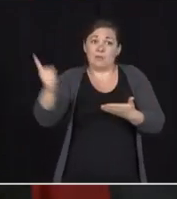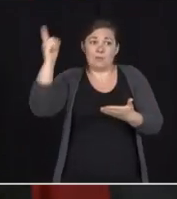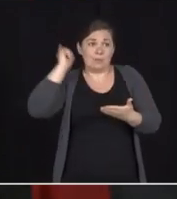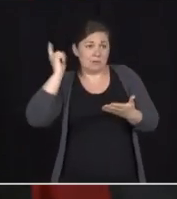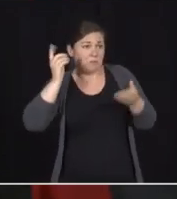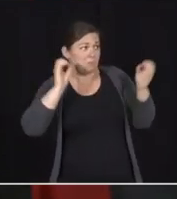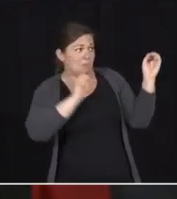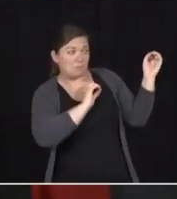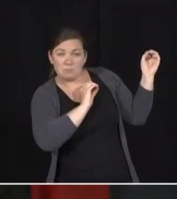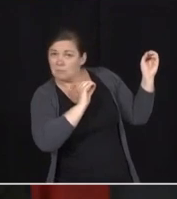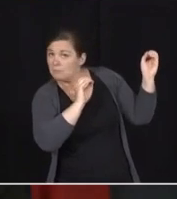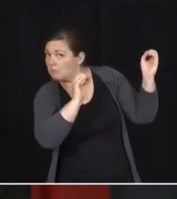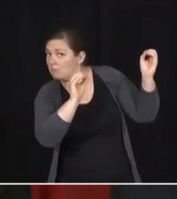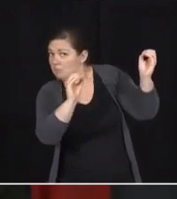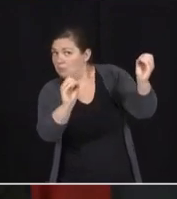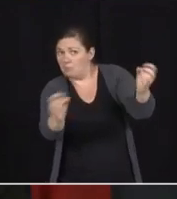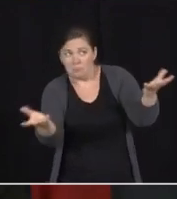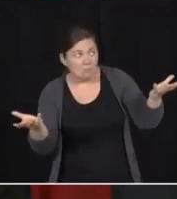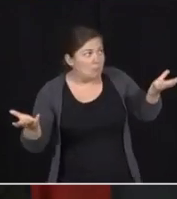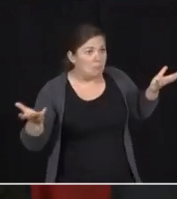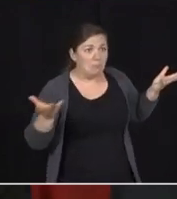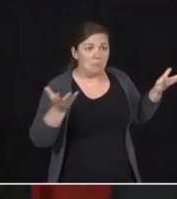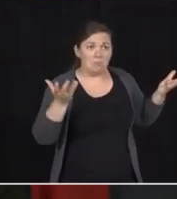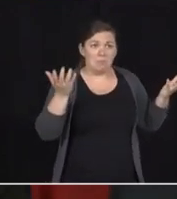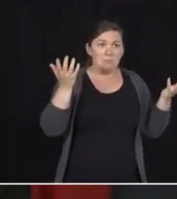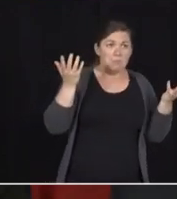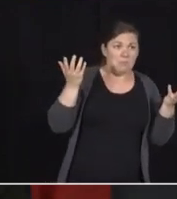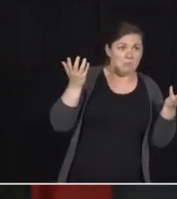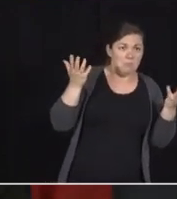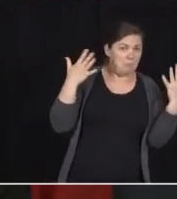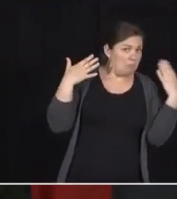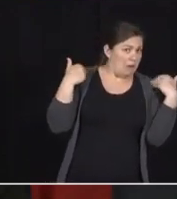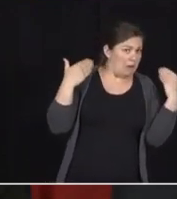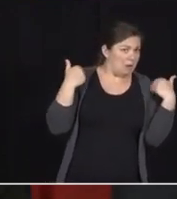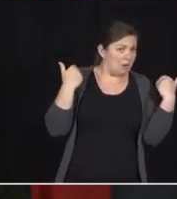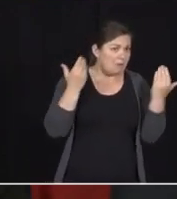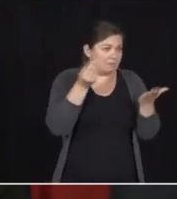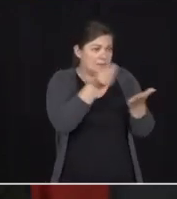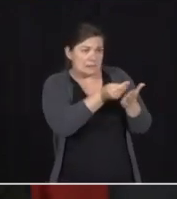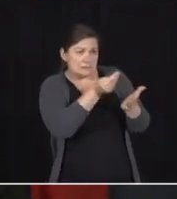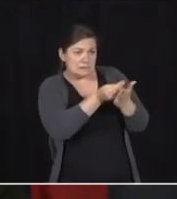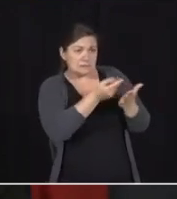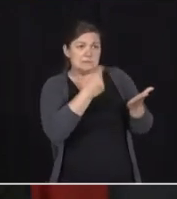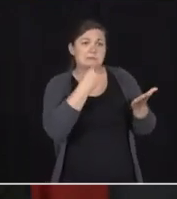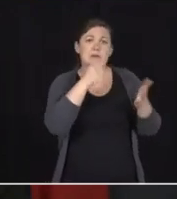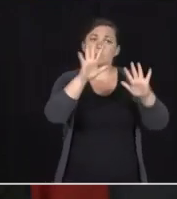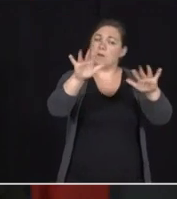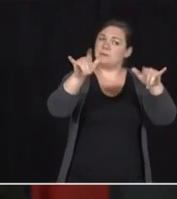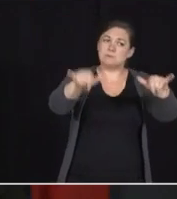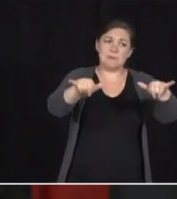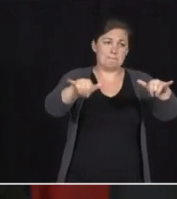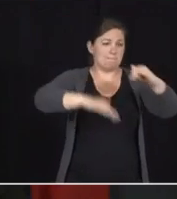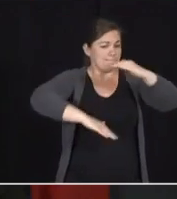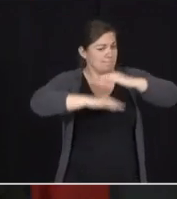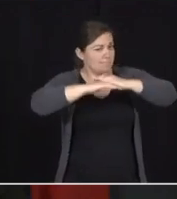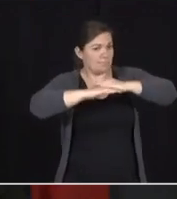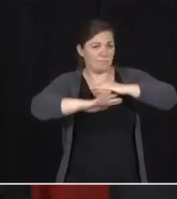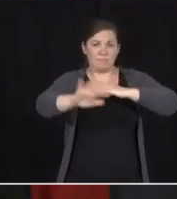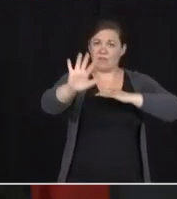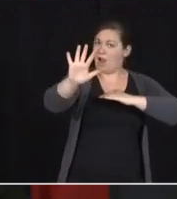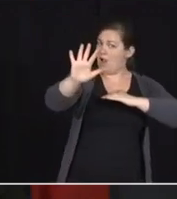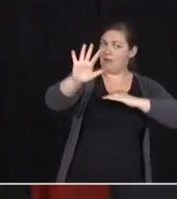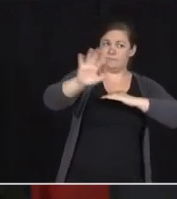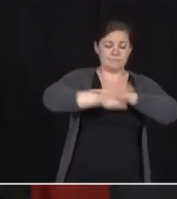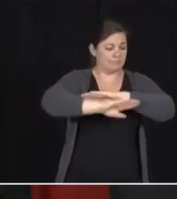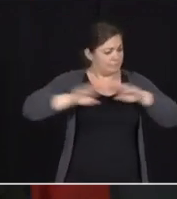And Dr. Williams said himself last week that he wasn't enhancing the current maximum five people order. So is